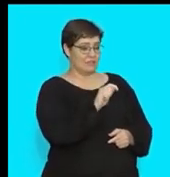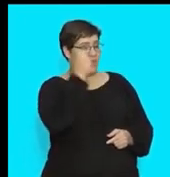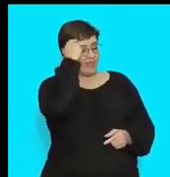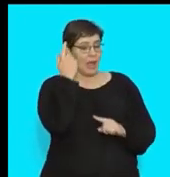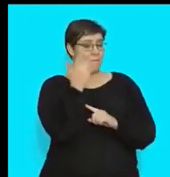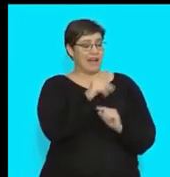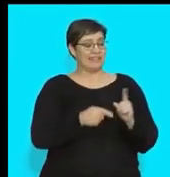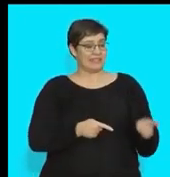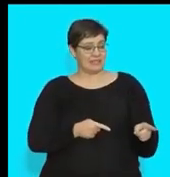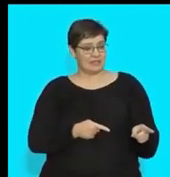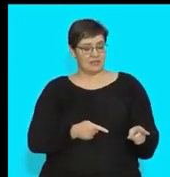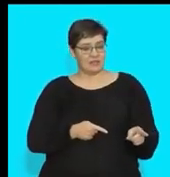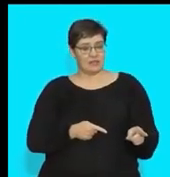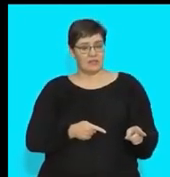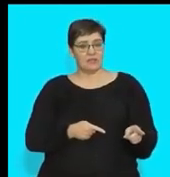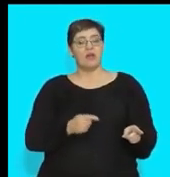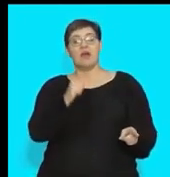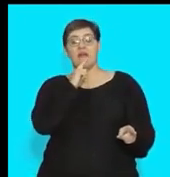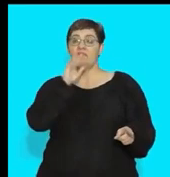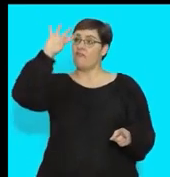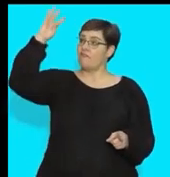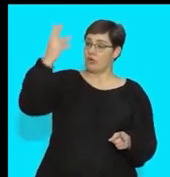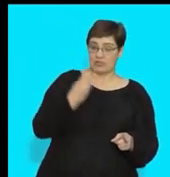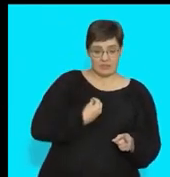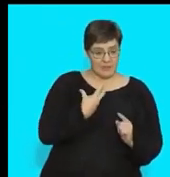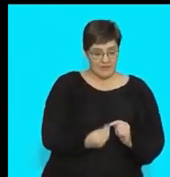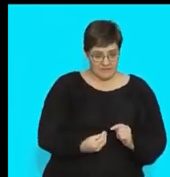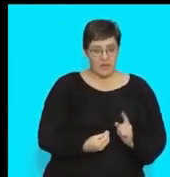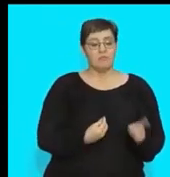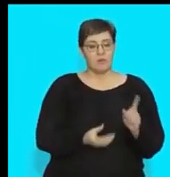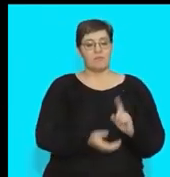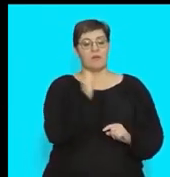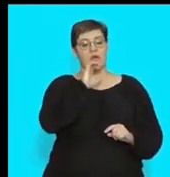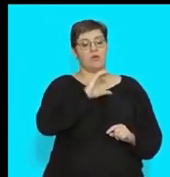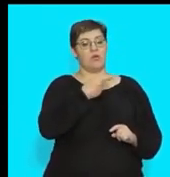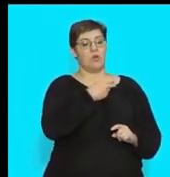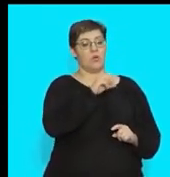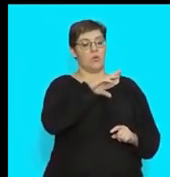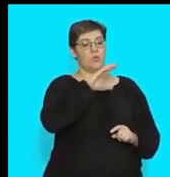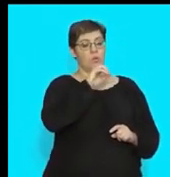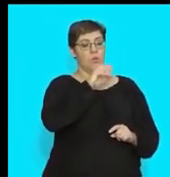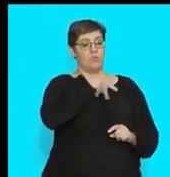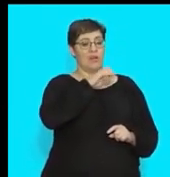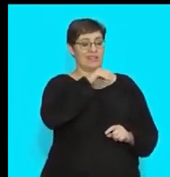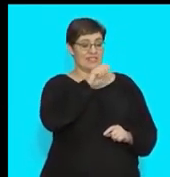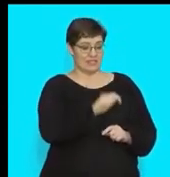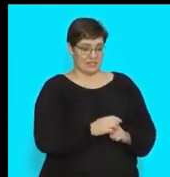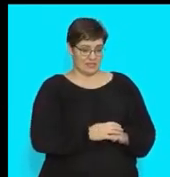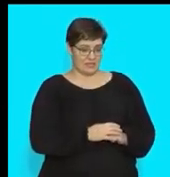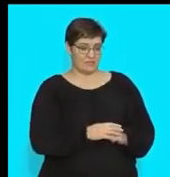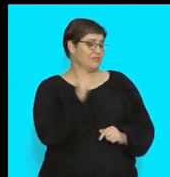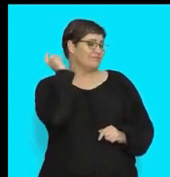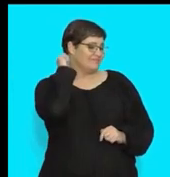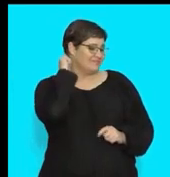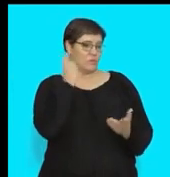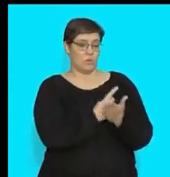tissue, if it's going to photosynthesize, we're going to find chloroplasts in those. So always keep that in the back of your